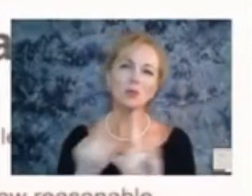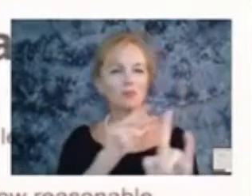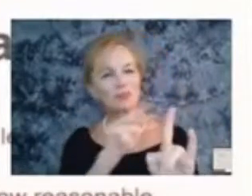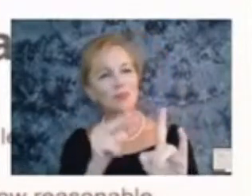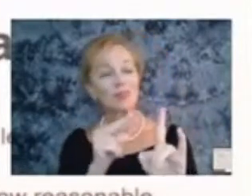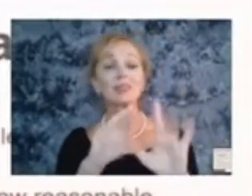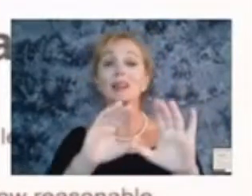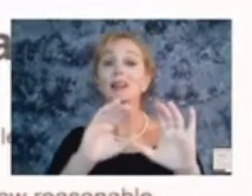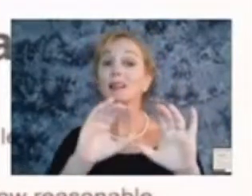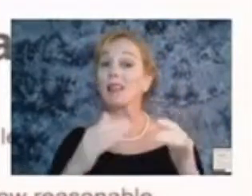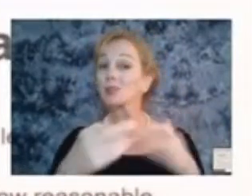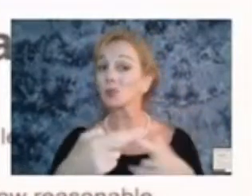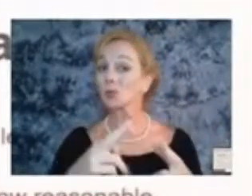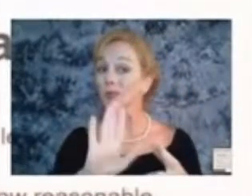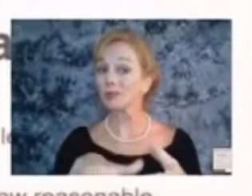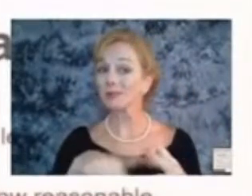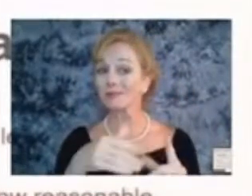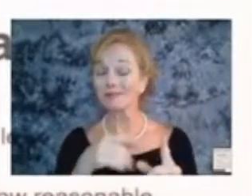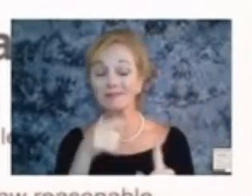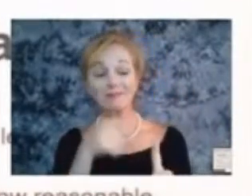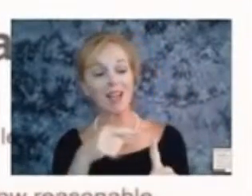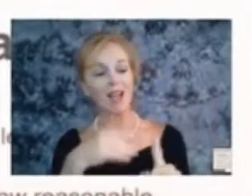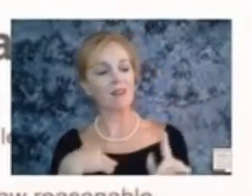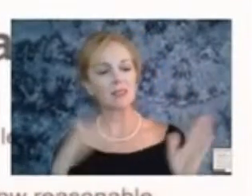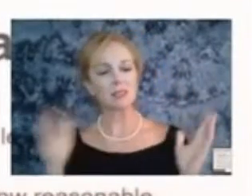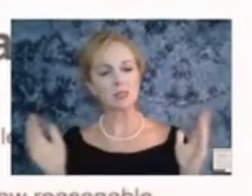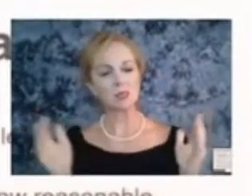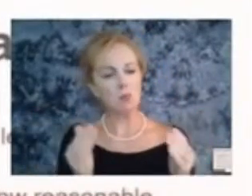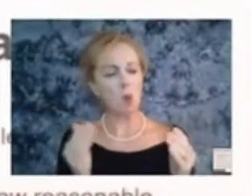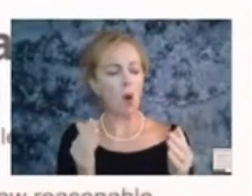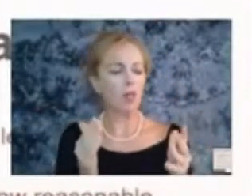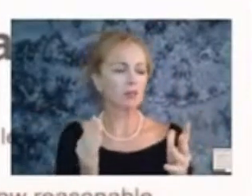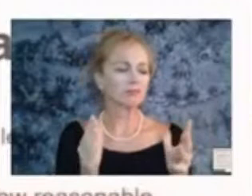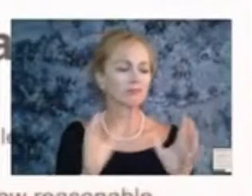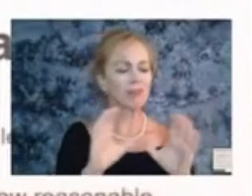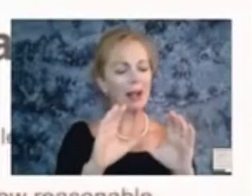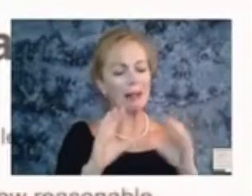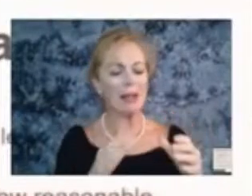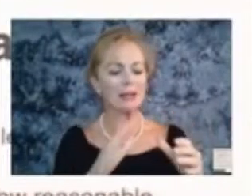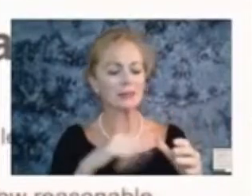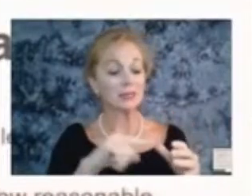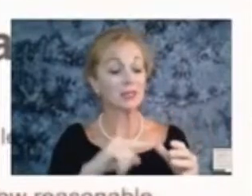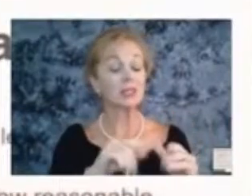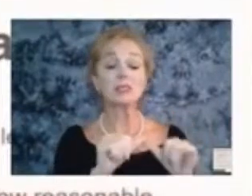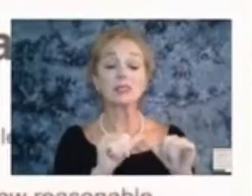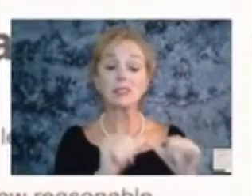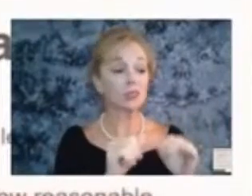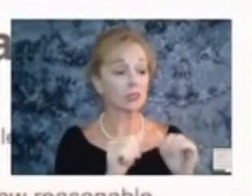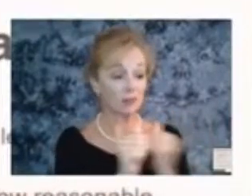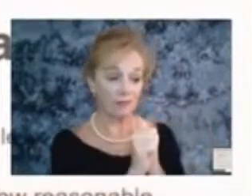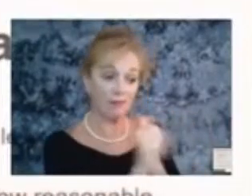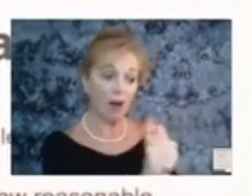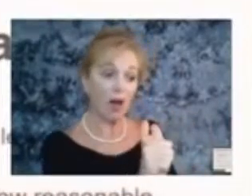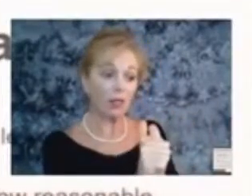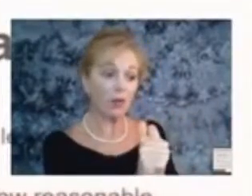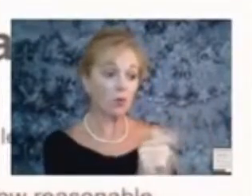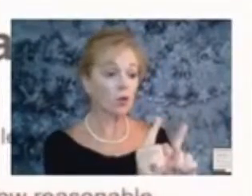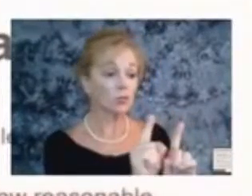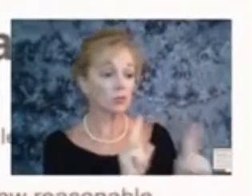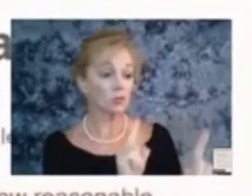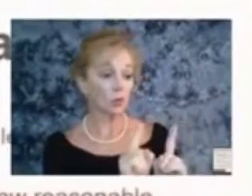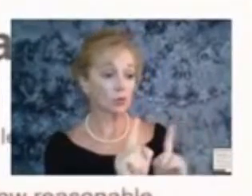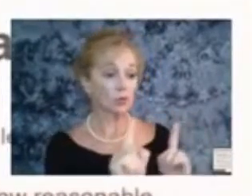classrooms. And we think about having a smaller class size, we still need to adhere to social distancing from an instructional